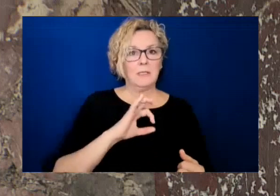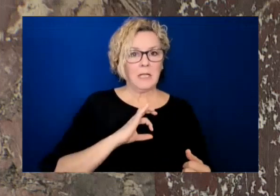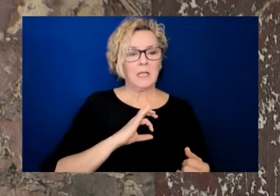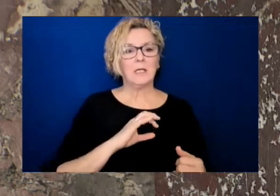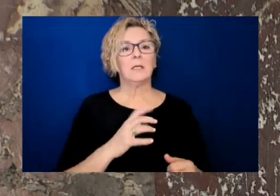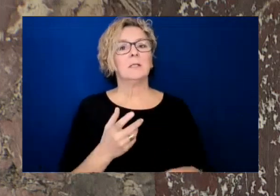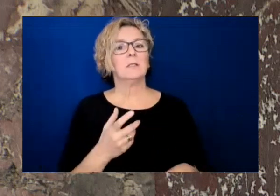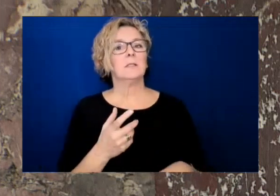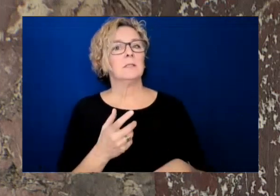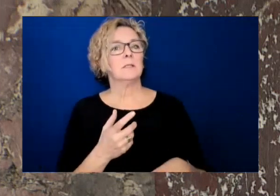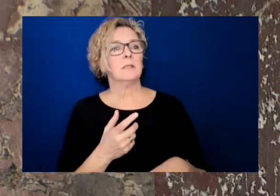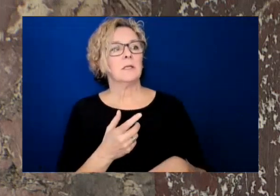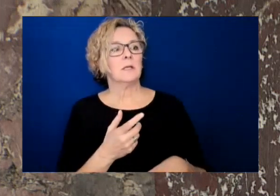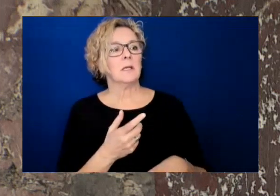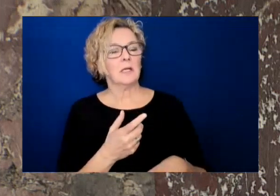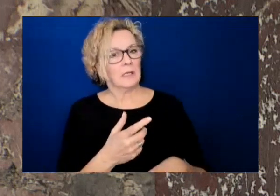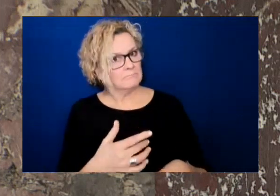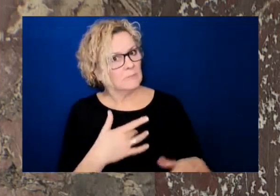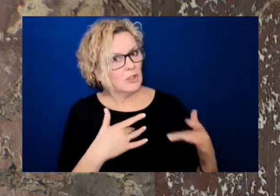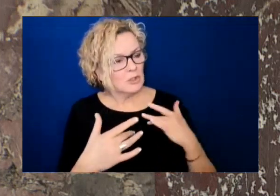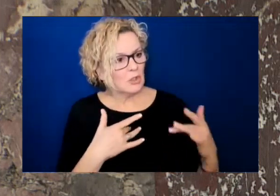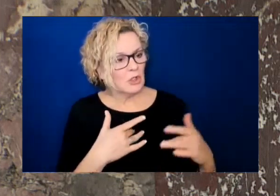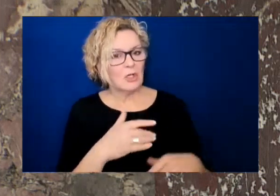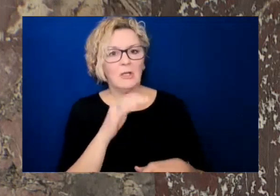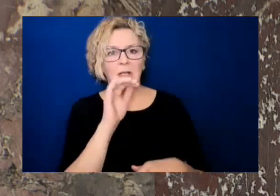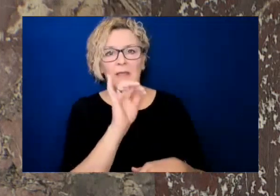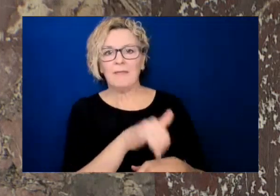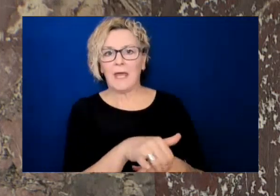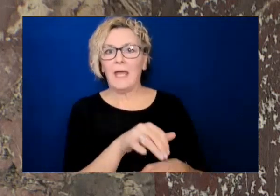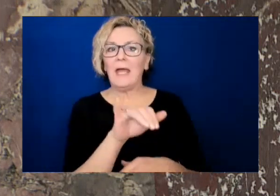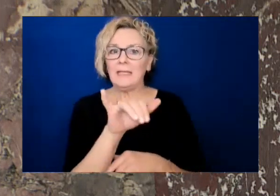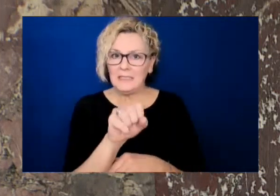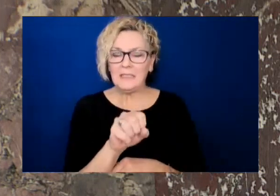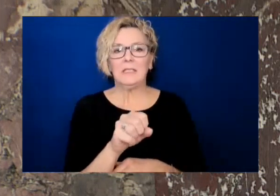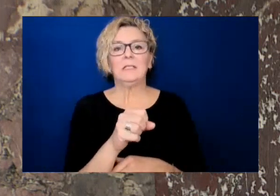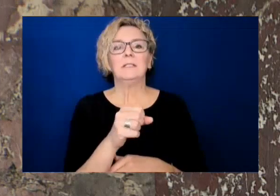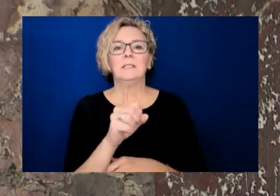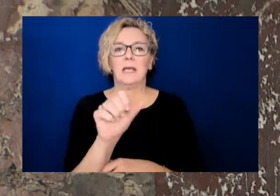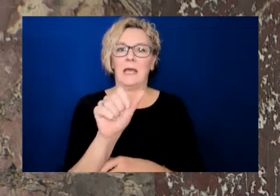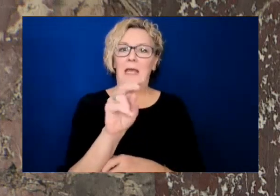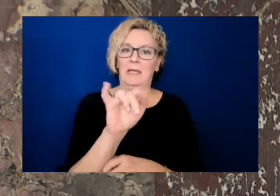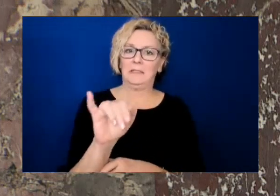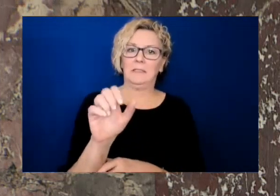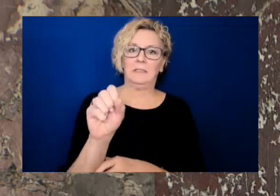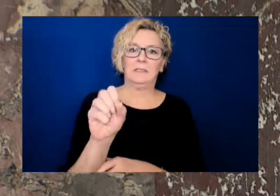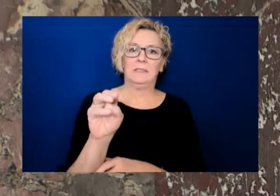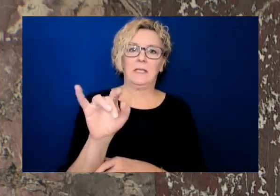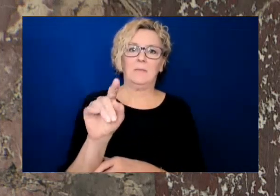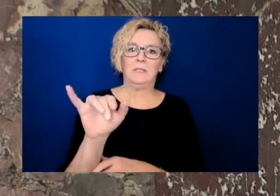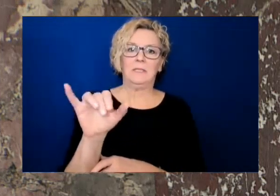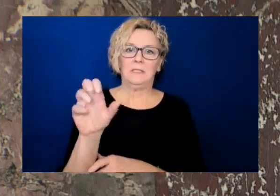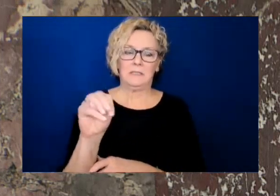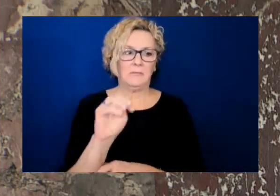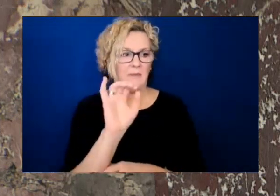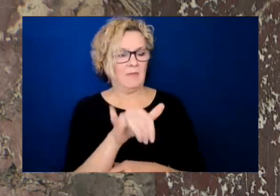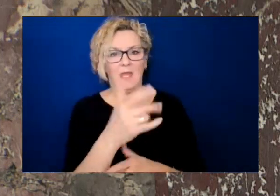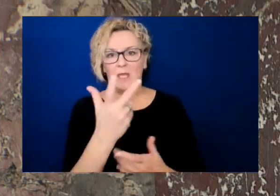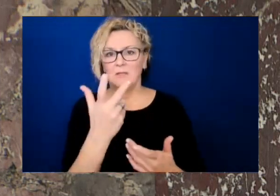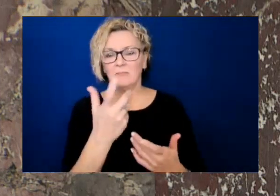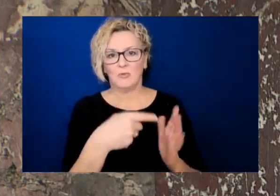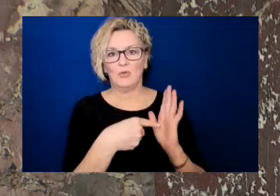anti-Semitism, full stop. And it is not acceptable in the public service. It is not acceptable in